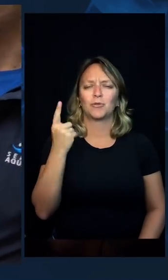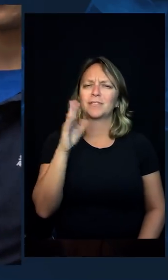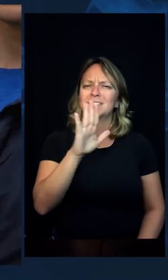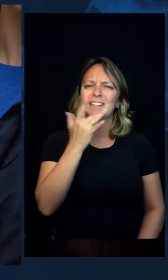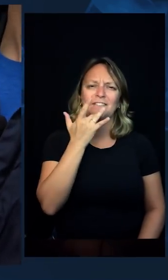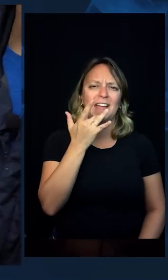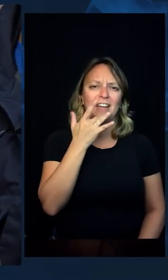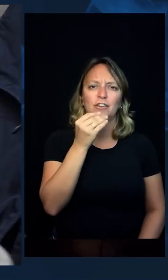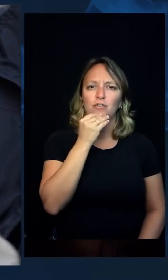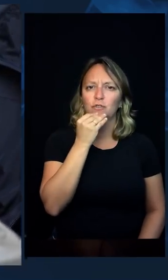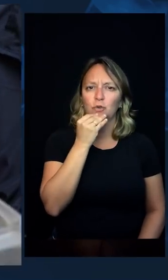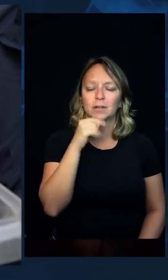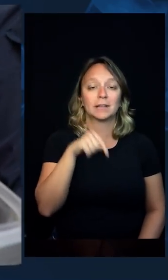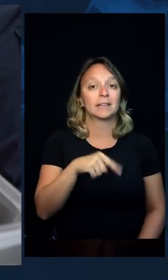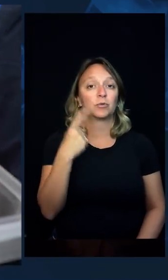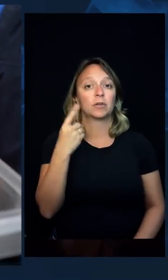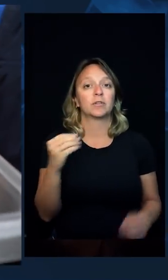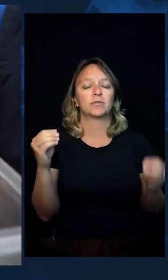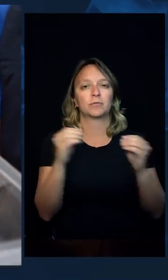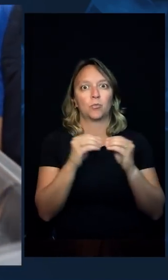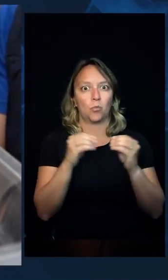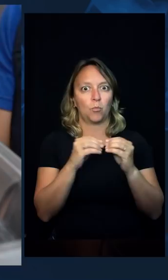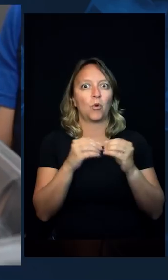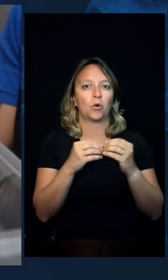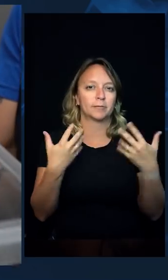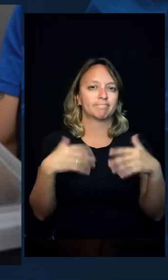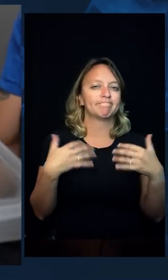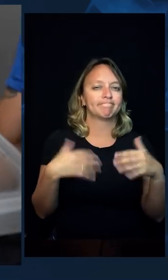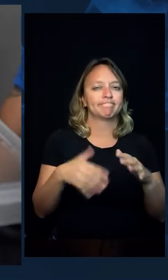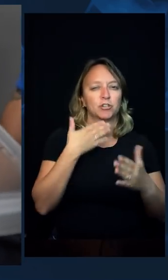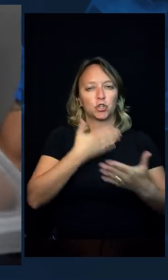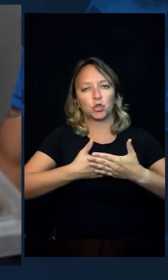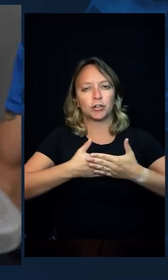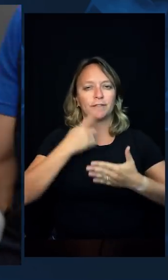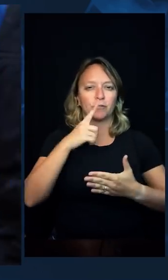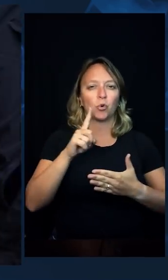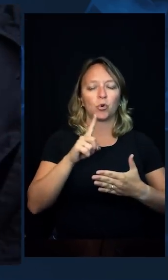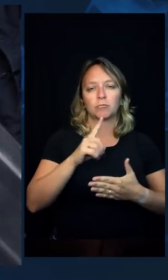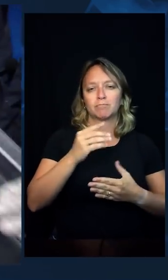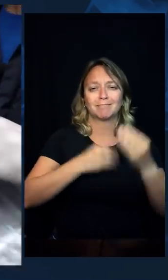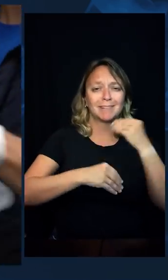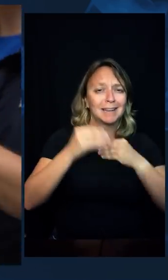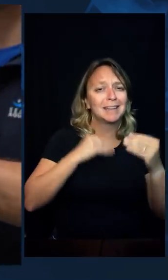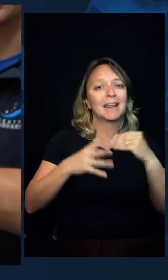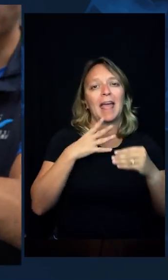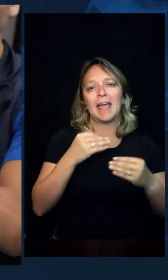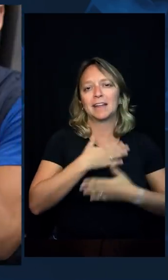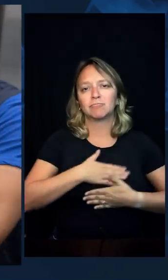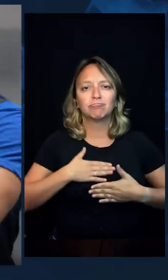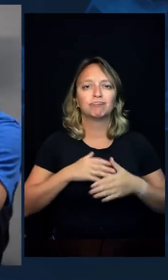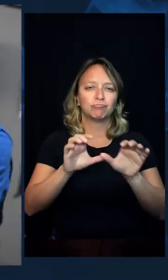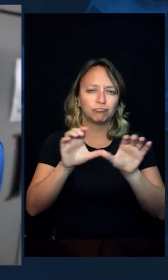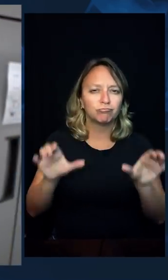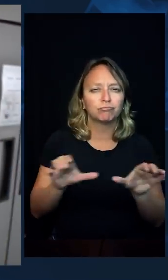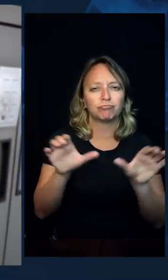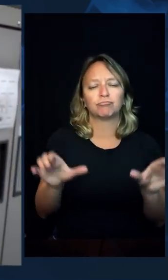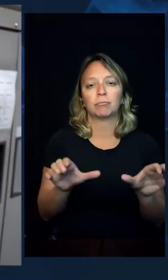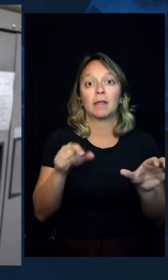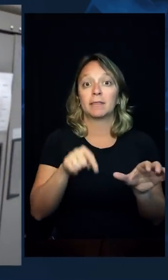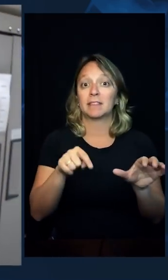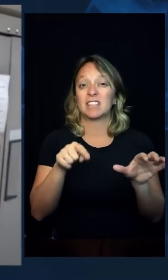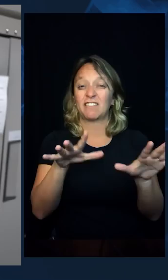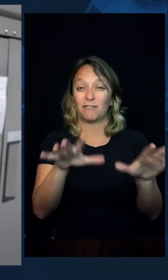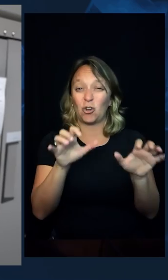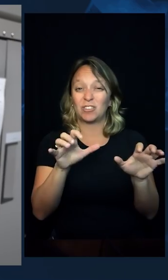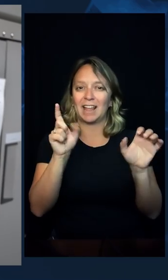foods. This is more of a high value food we'll use for enrichment. Now this is all frozen, so we're gonna have to pull it out, thaw it in the fridge,